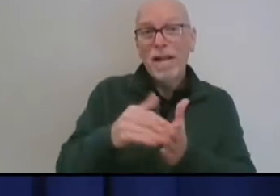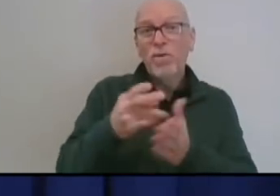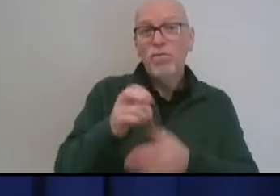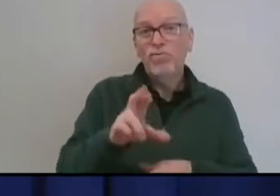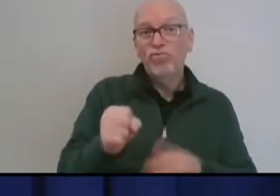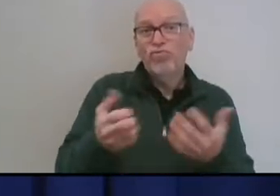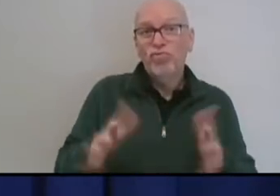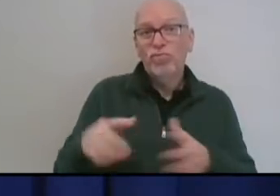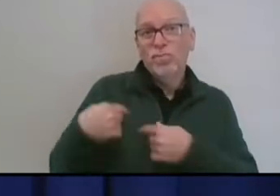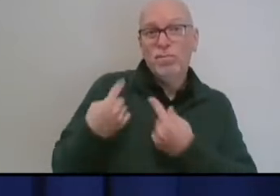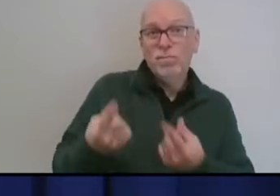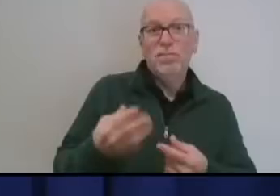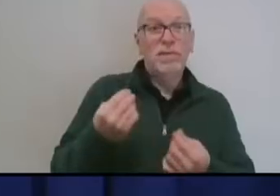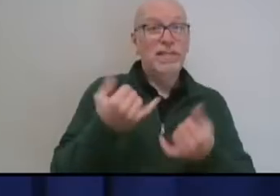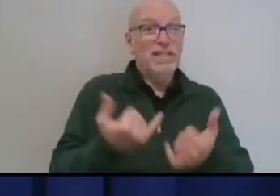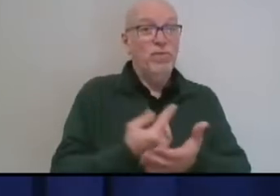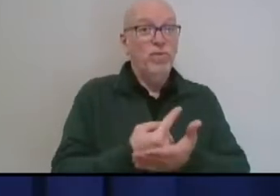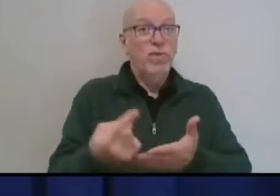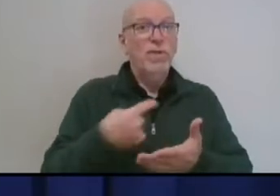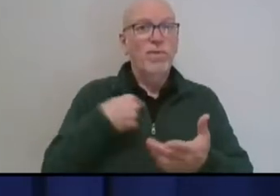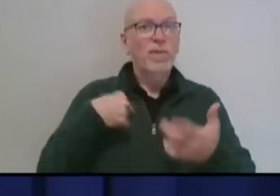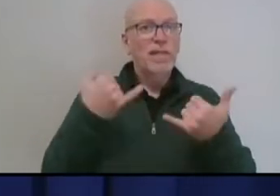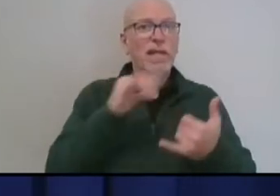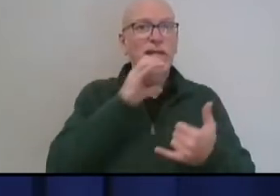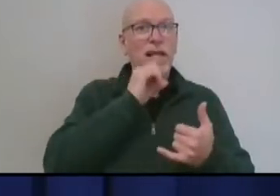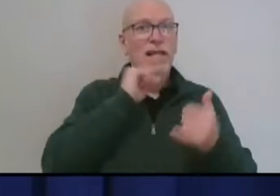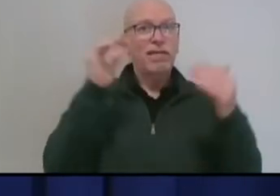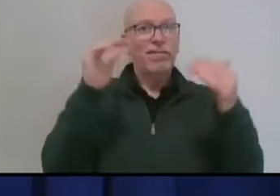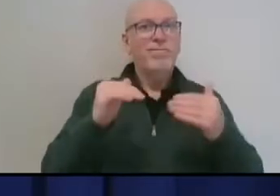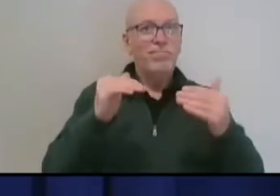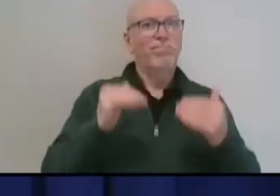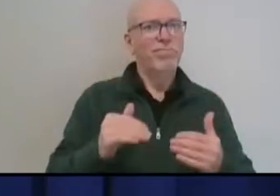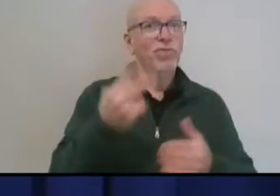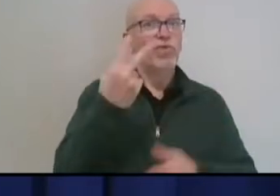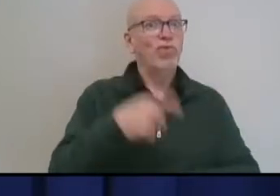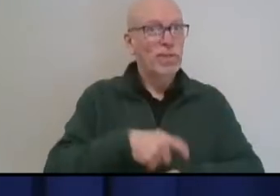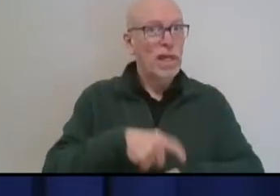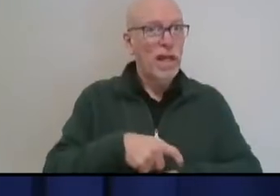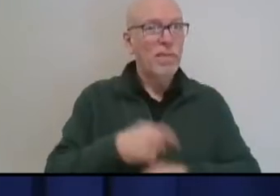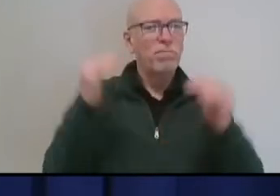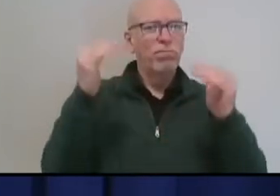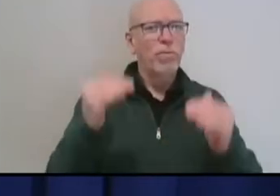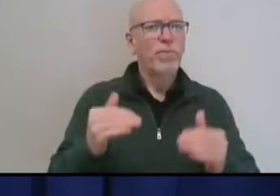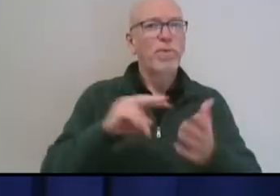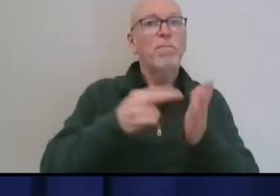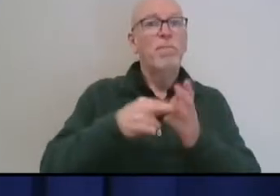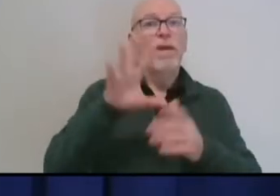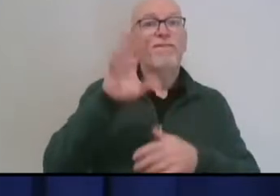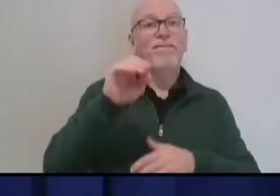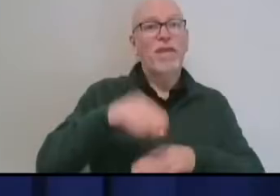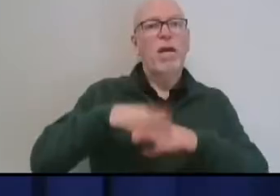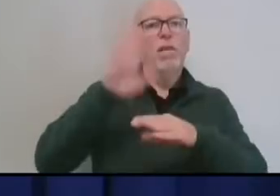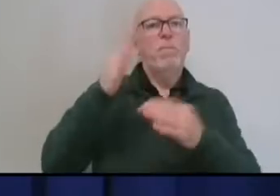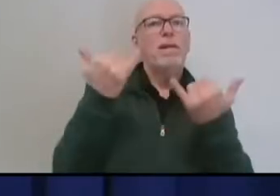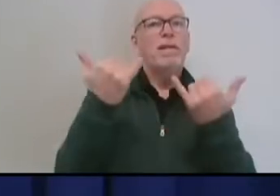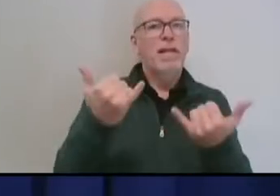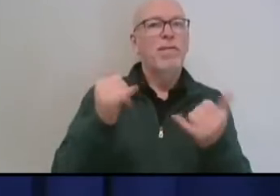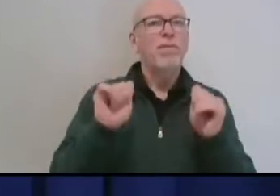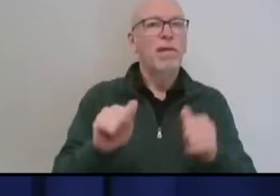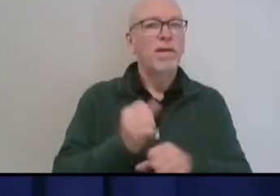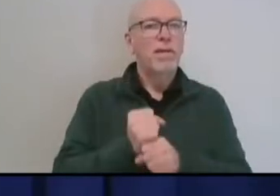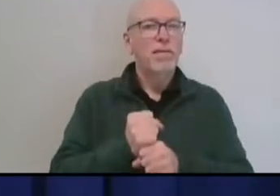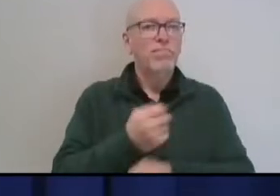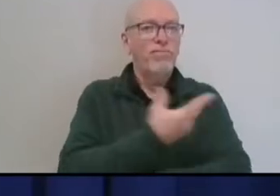governor mentioned, this week we expanded eligibility not once, but twice, so that Hoosiers age 50 and older can now receive a